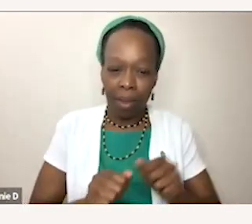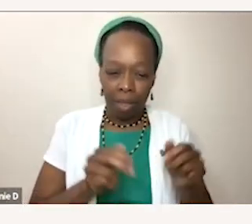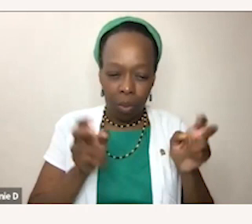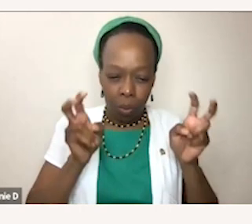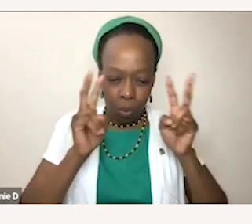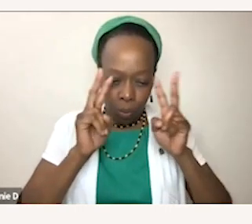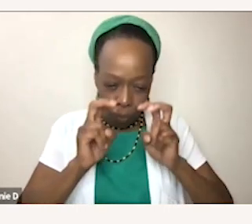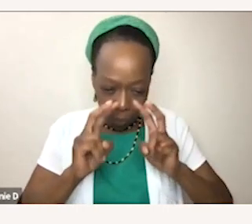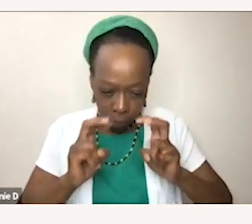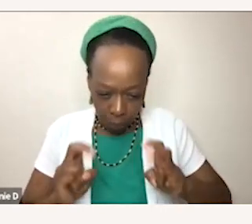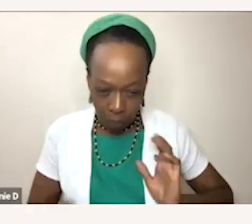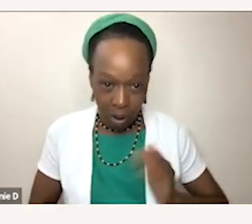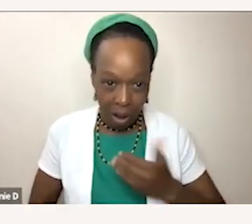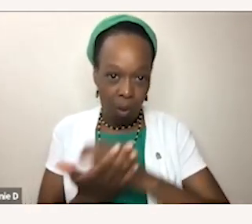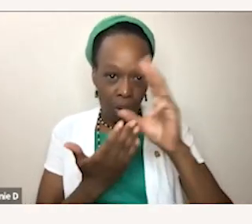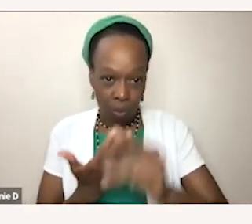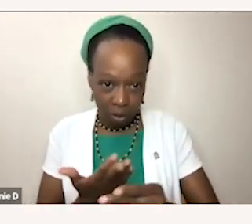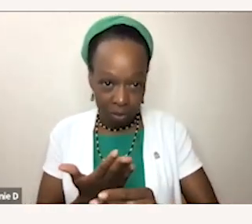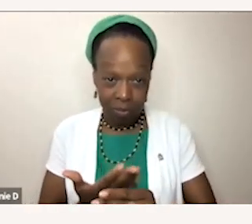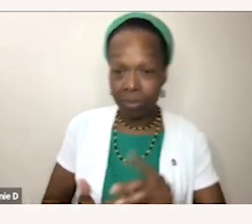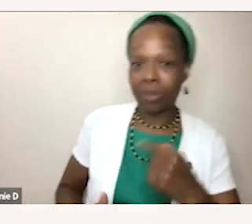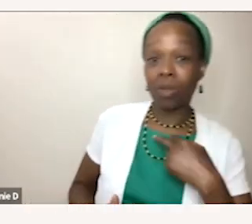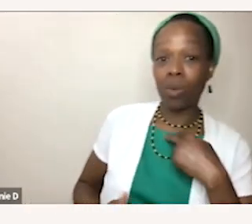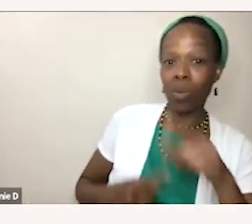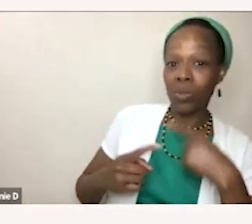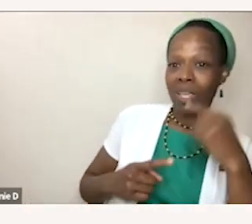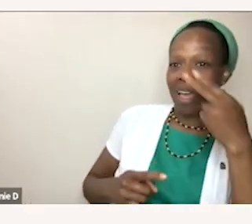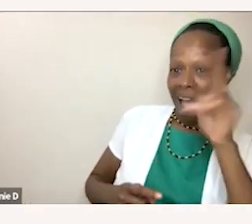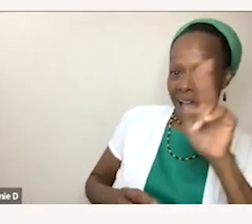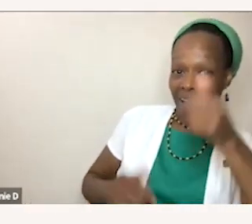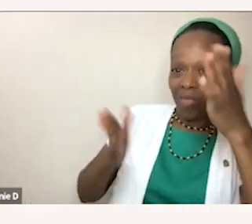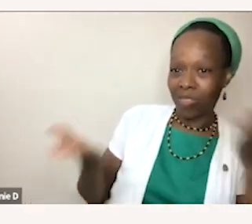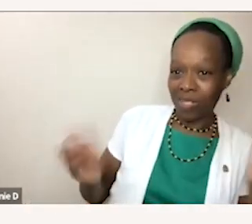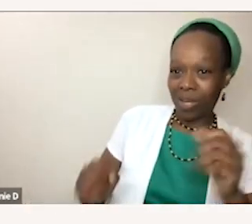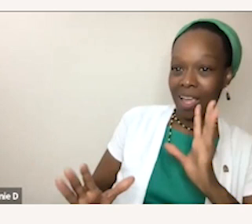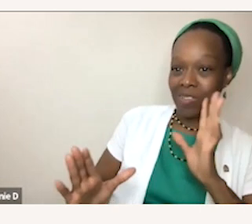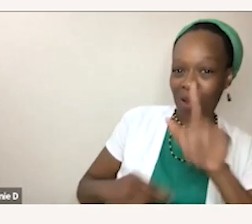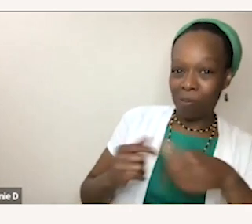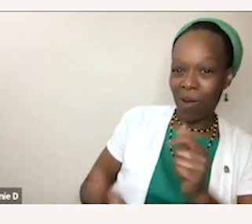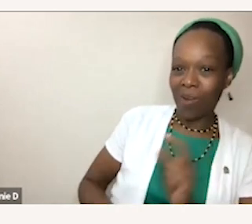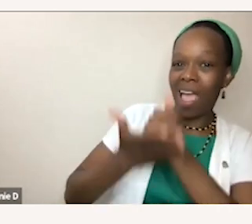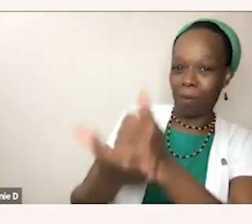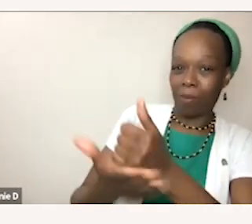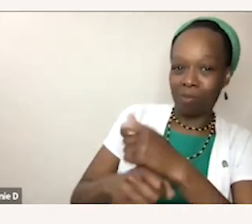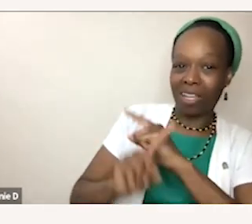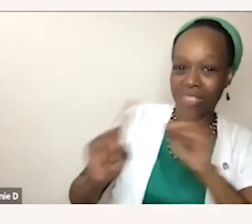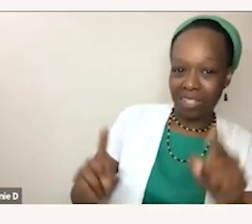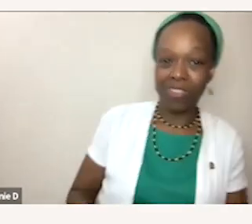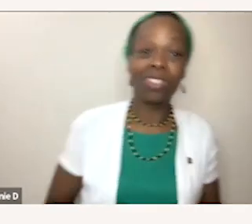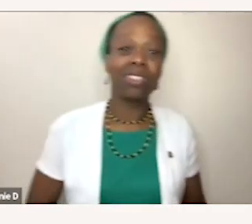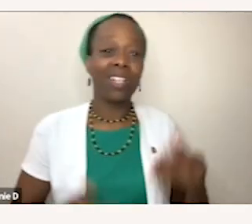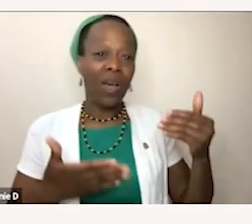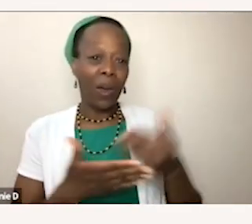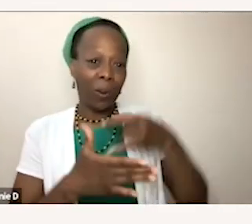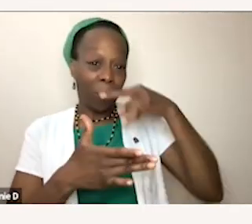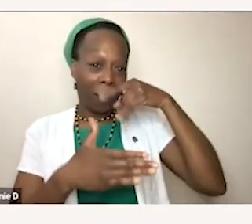curriculum. And like, as you say hi, there are other things you can talk about, and that really helps to make new friends. If a new kid came into the